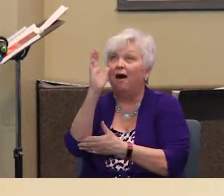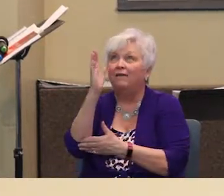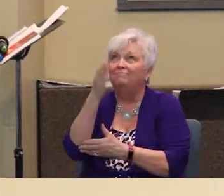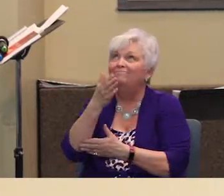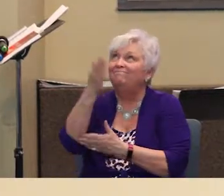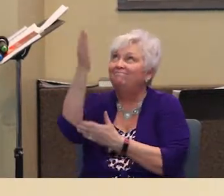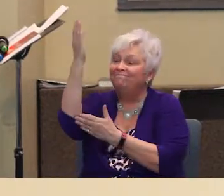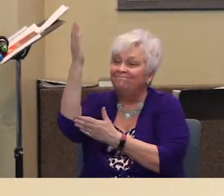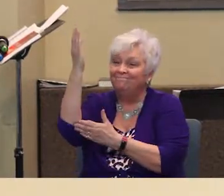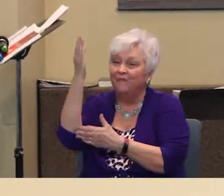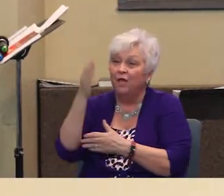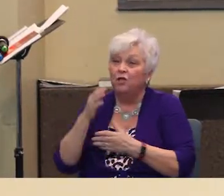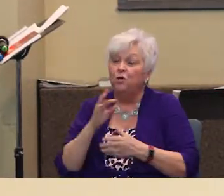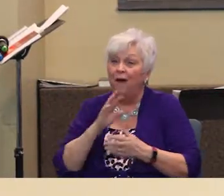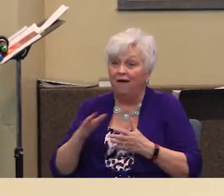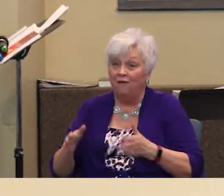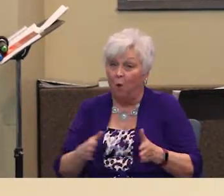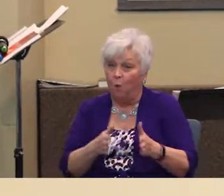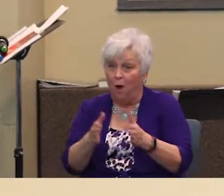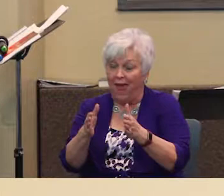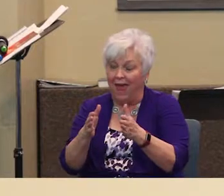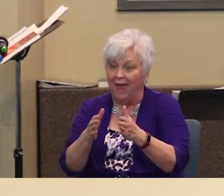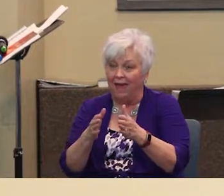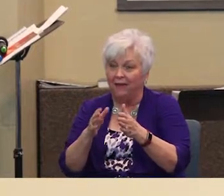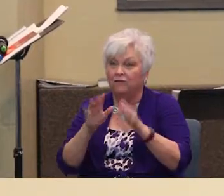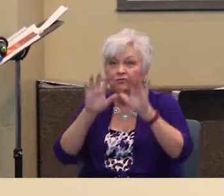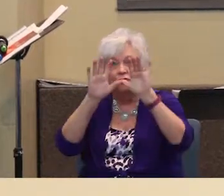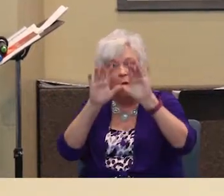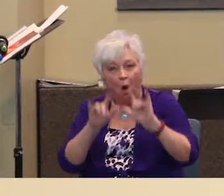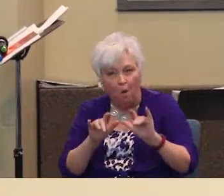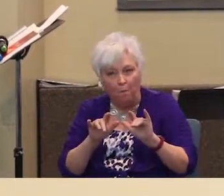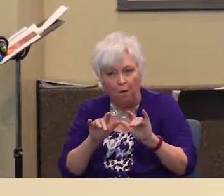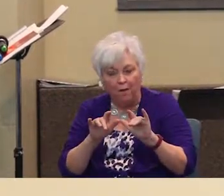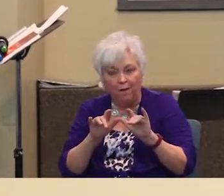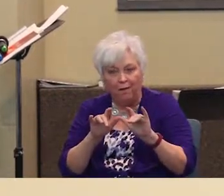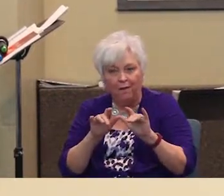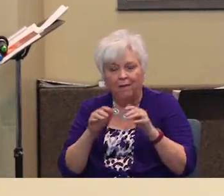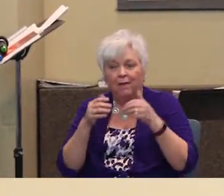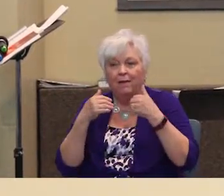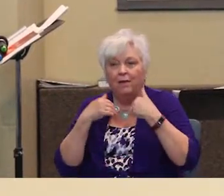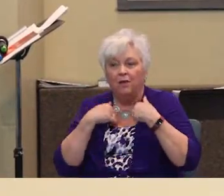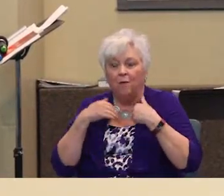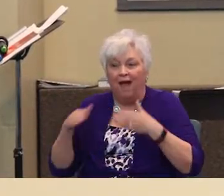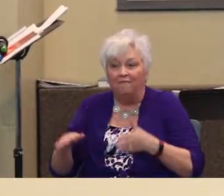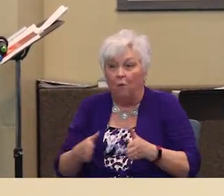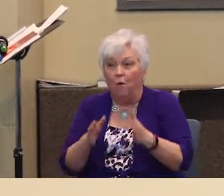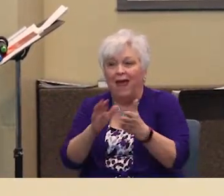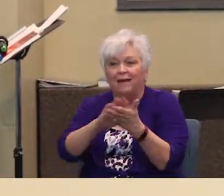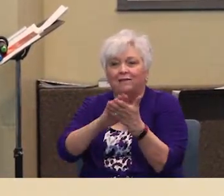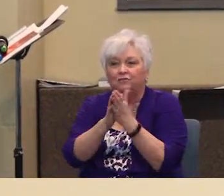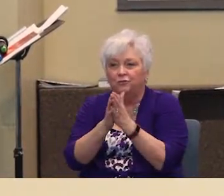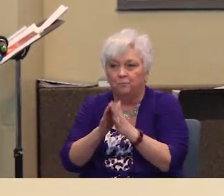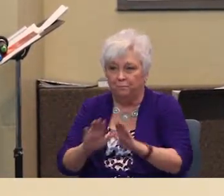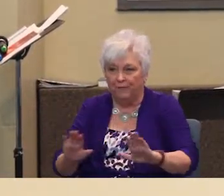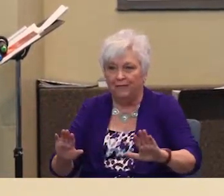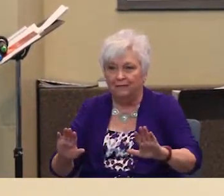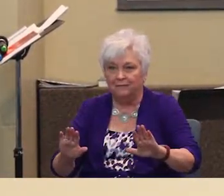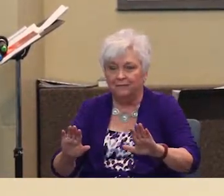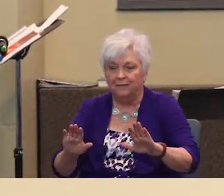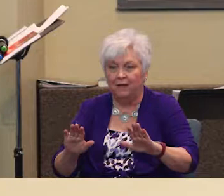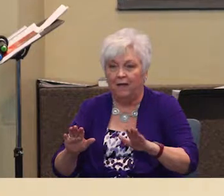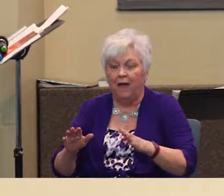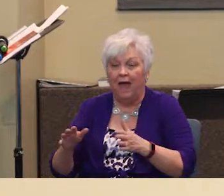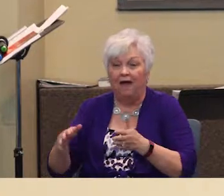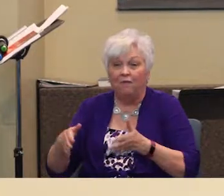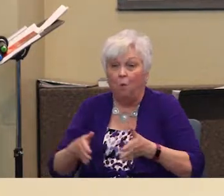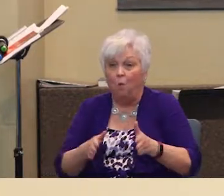You have a real way to hope. You have a real way to peace. You have a real way to comfort.